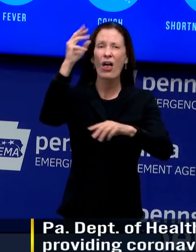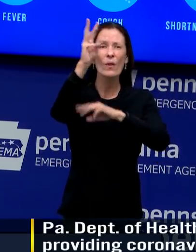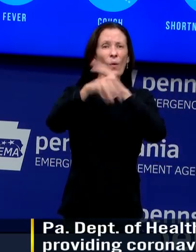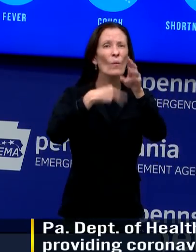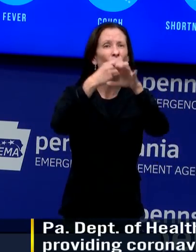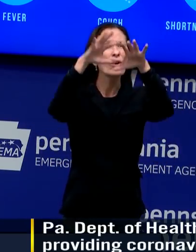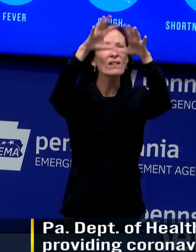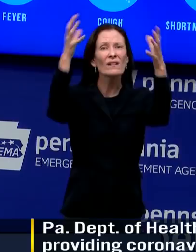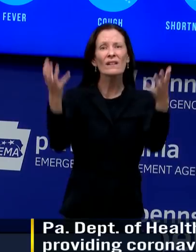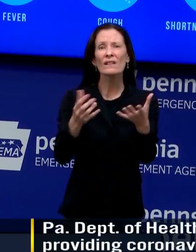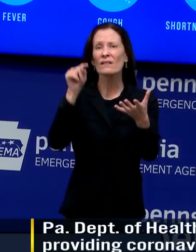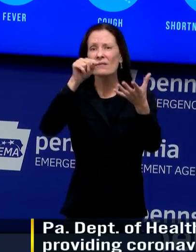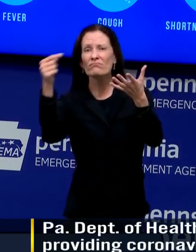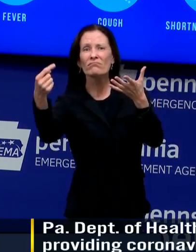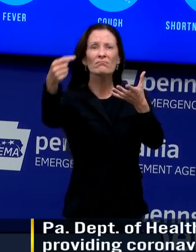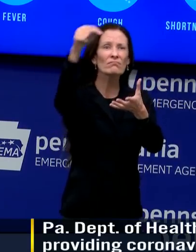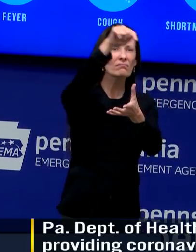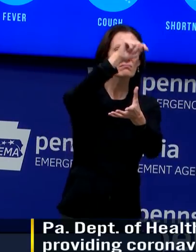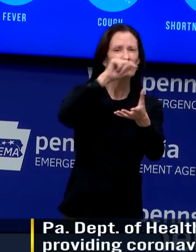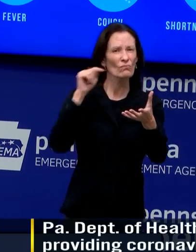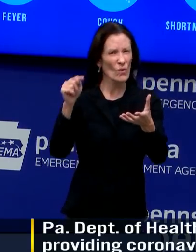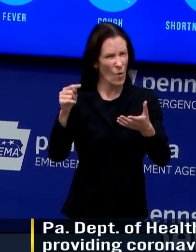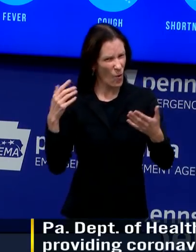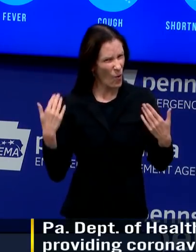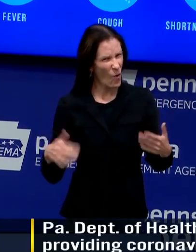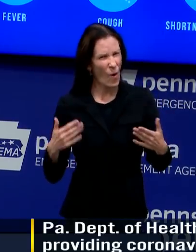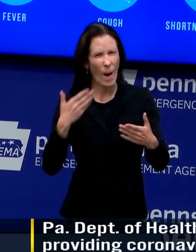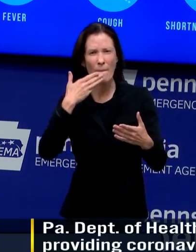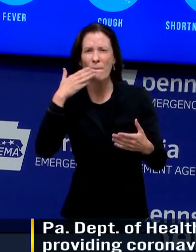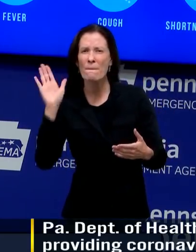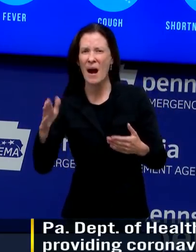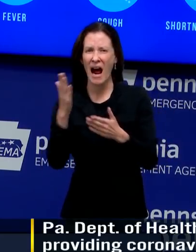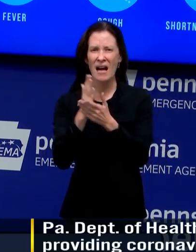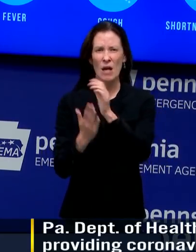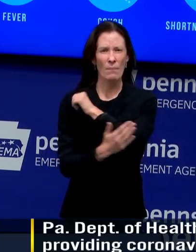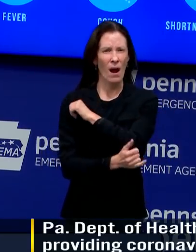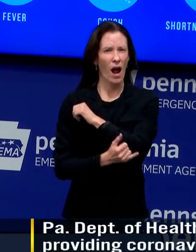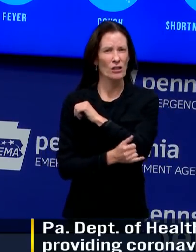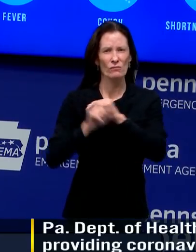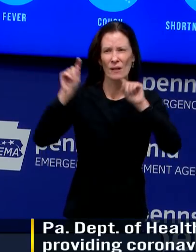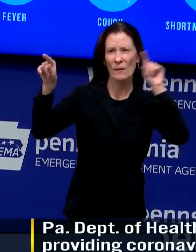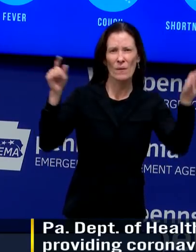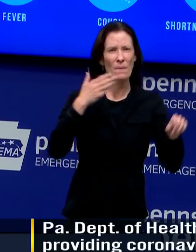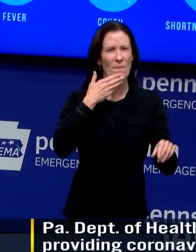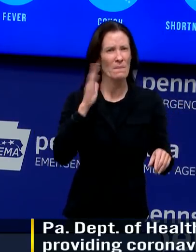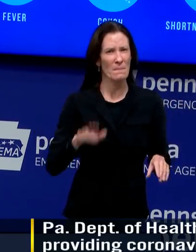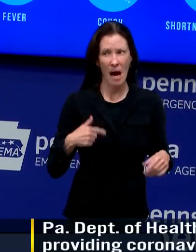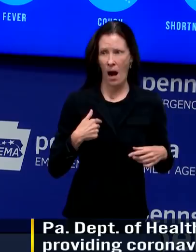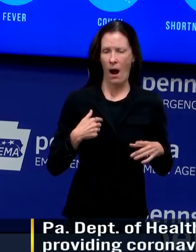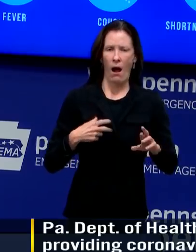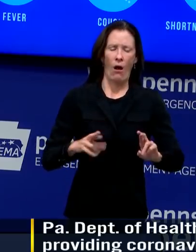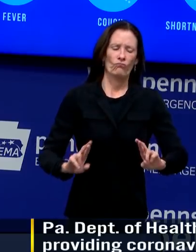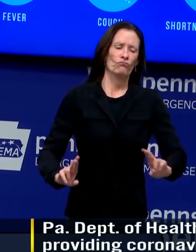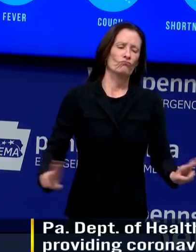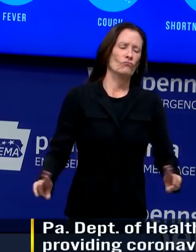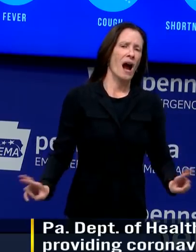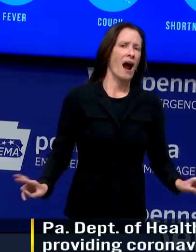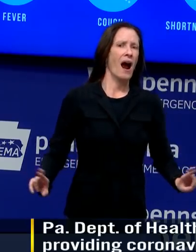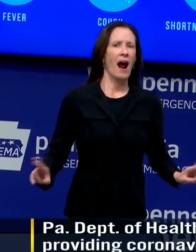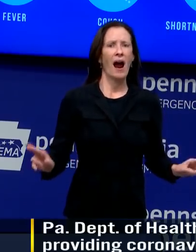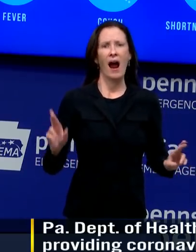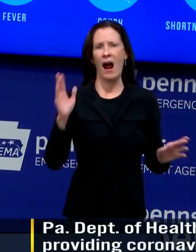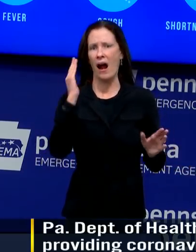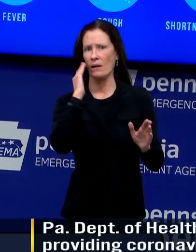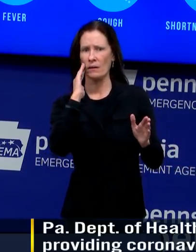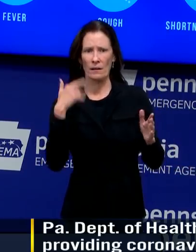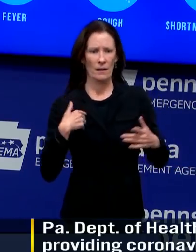positive test. Then we were unsure of how fast this virus would sweep across the Commonwealth, or if we could get